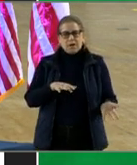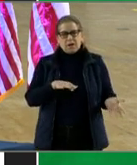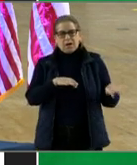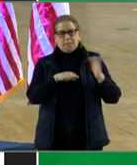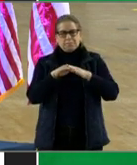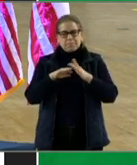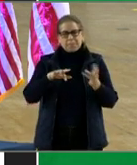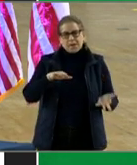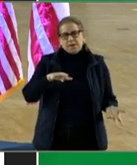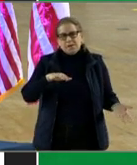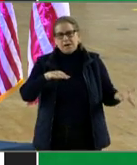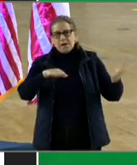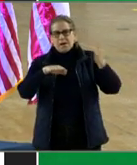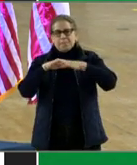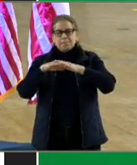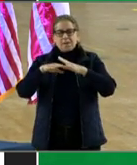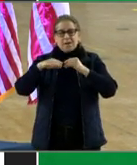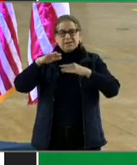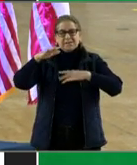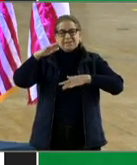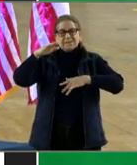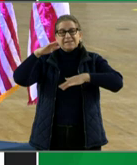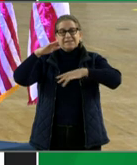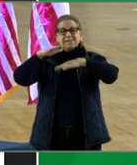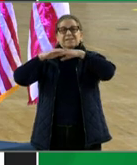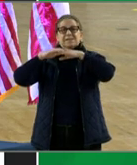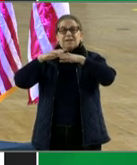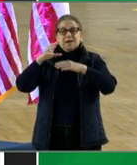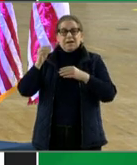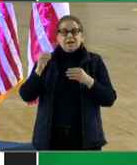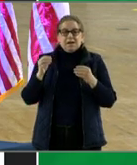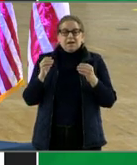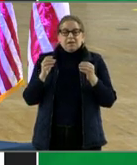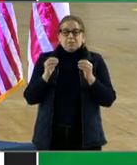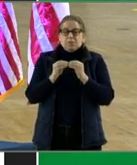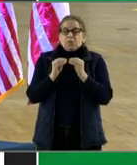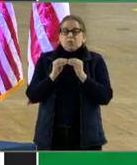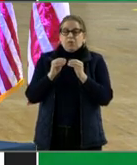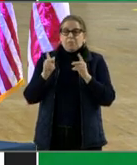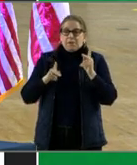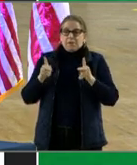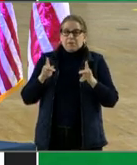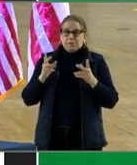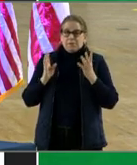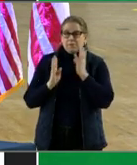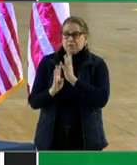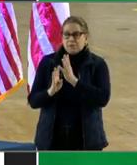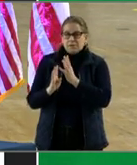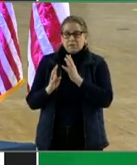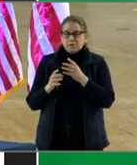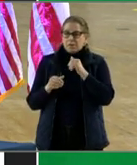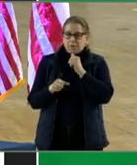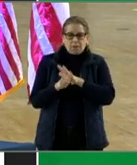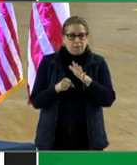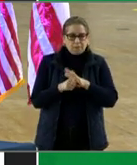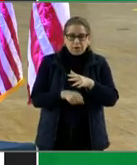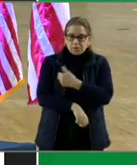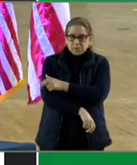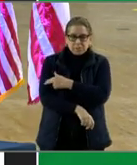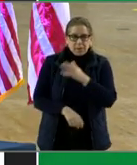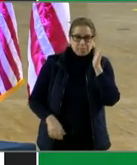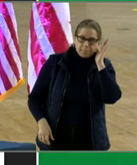supply. At our peak, we will need 3,000 acute care beds and about